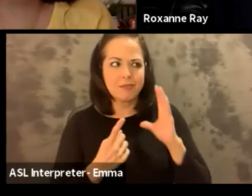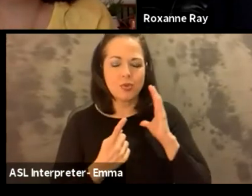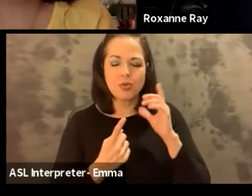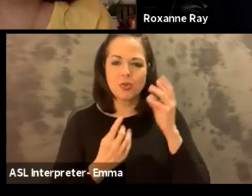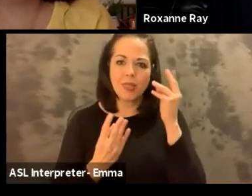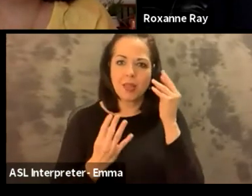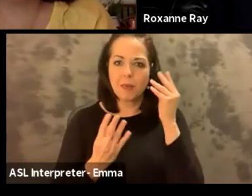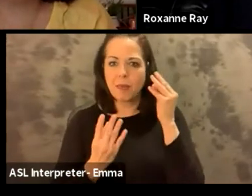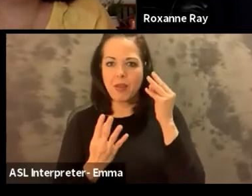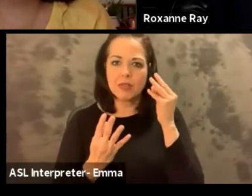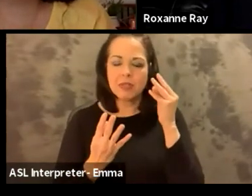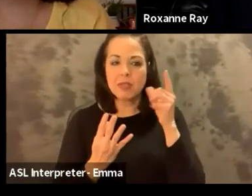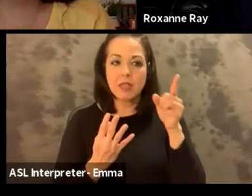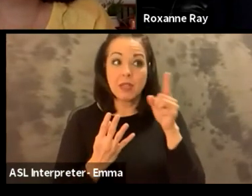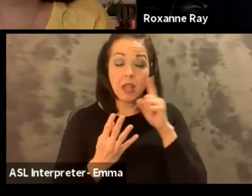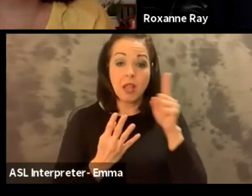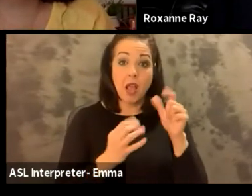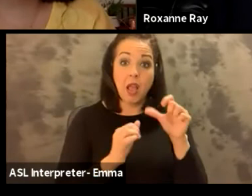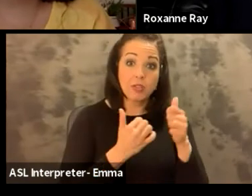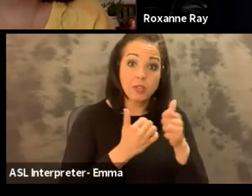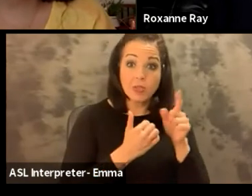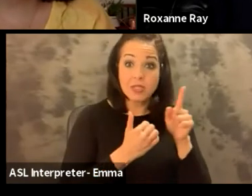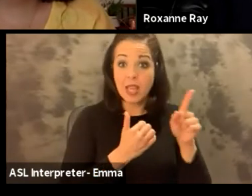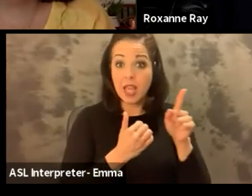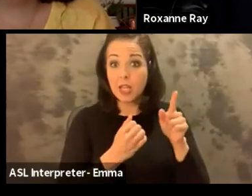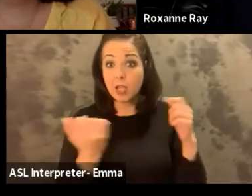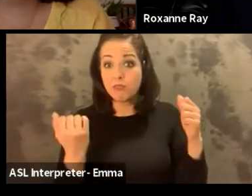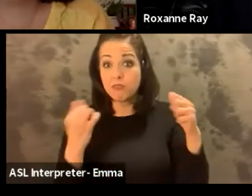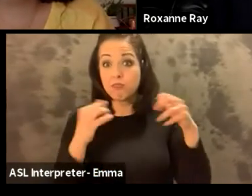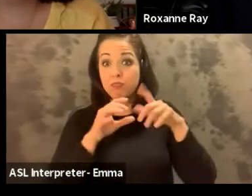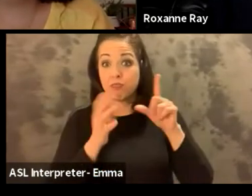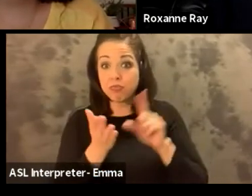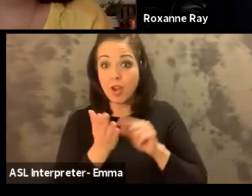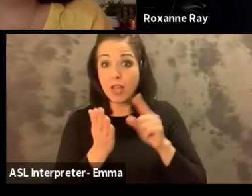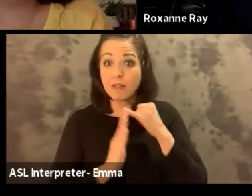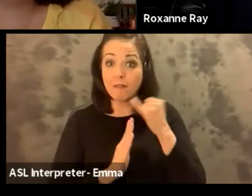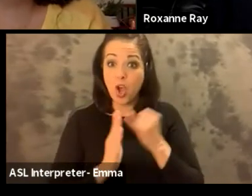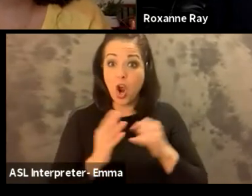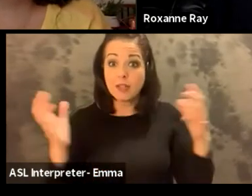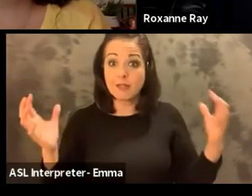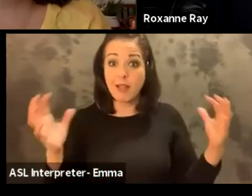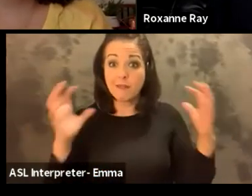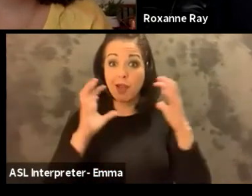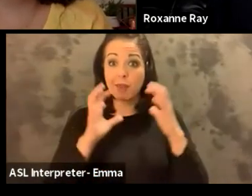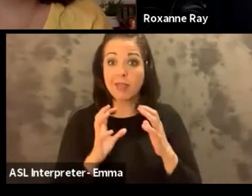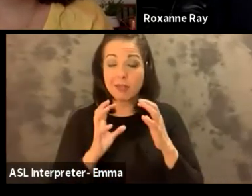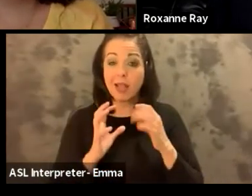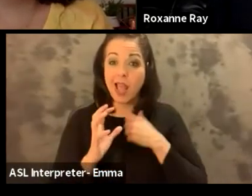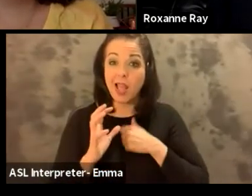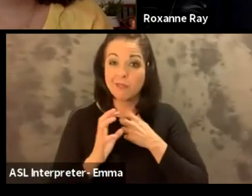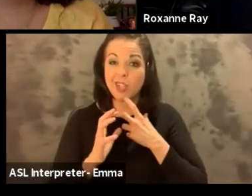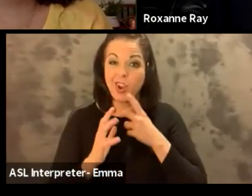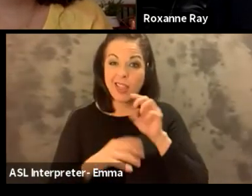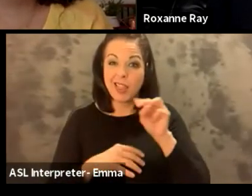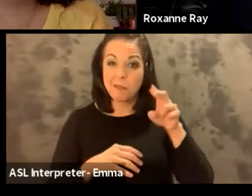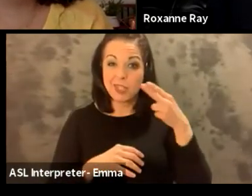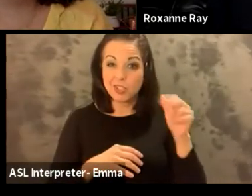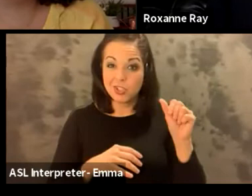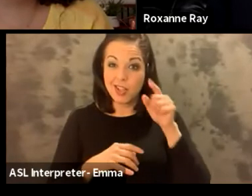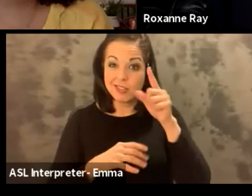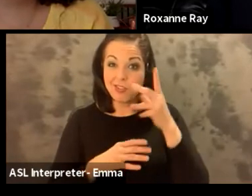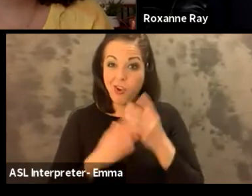an Associated Press of the arts where everybody would come together. And I'm sorry Misha's gone, because the Seattle Times, it was